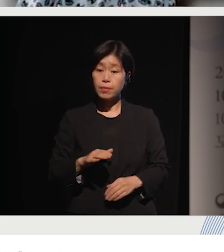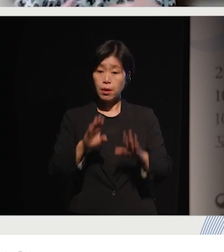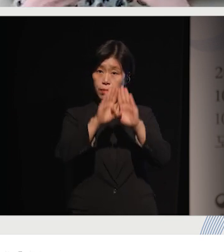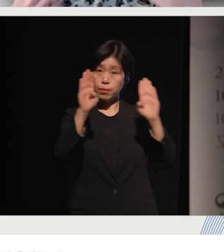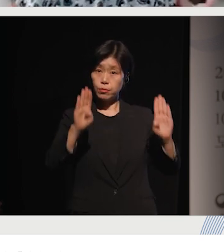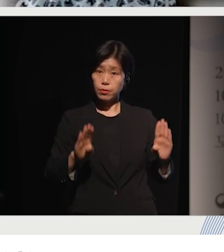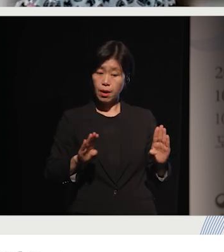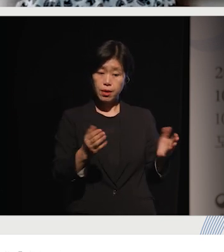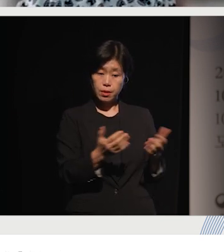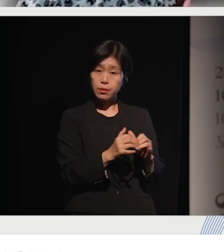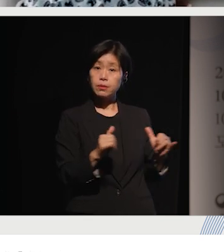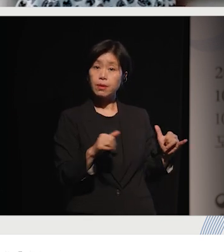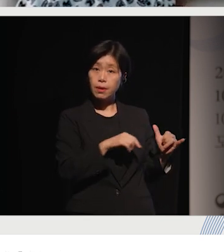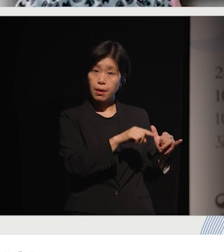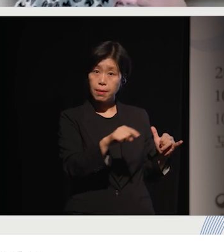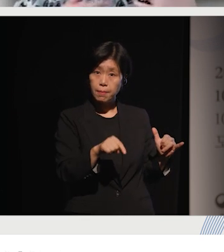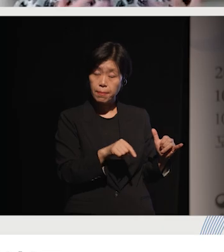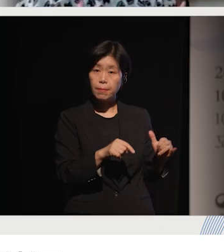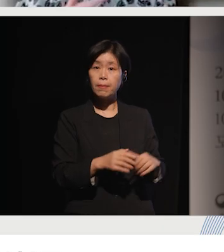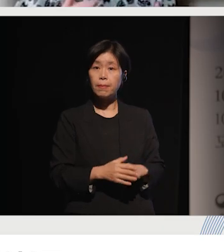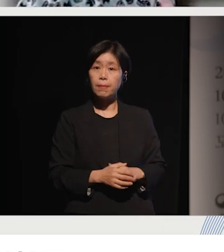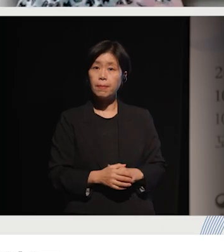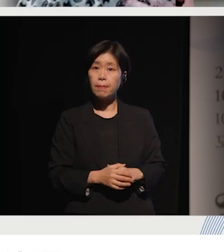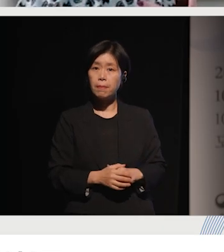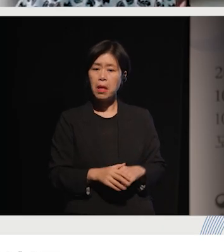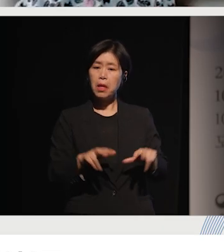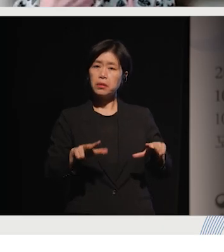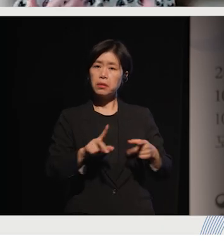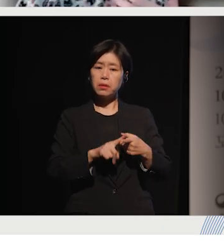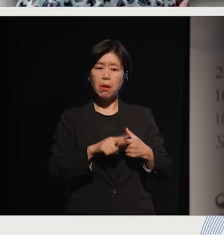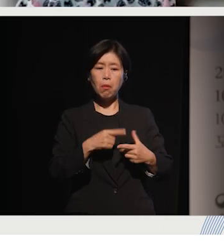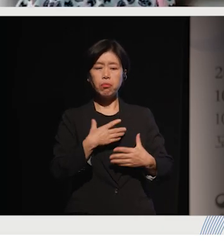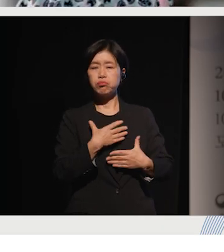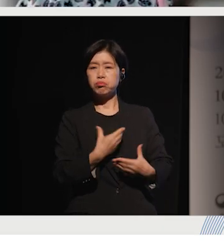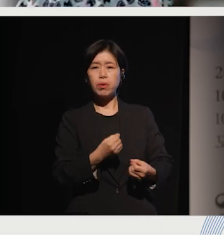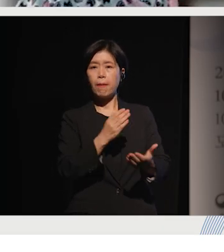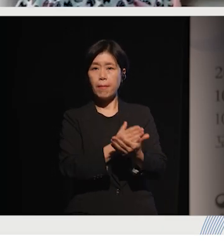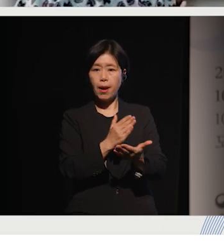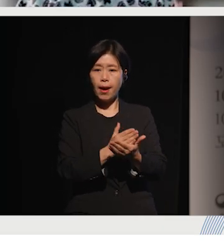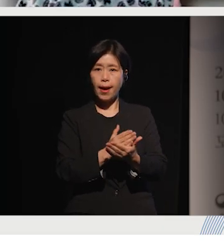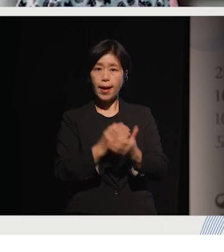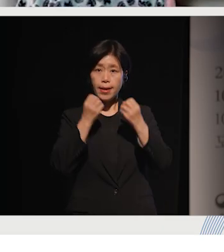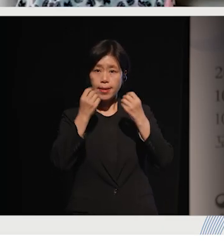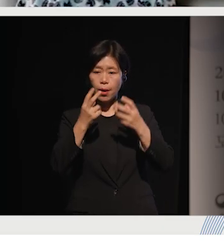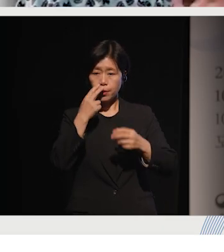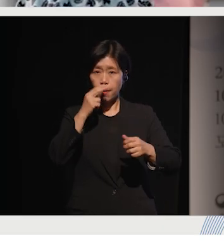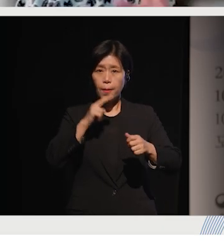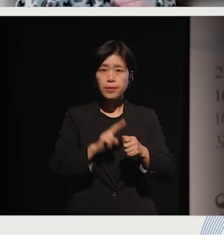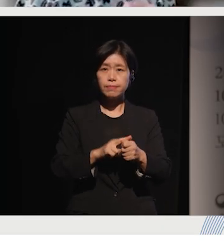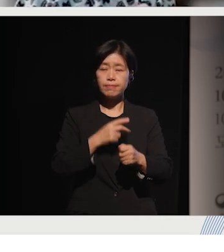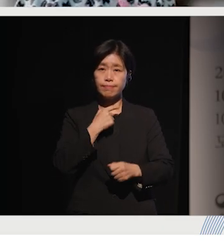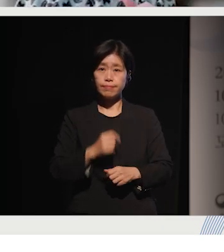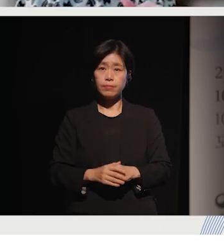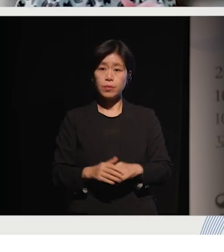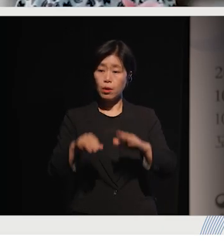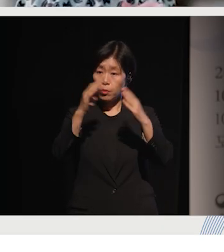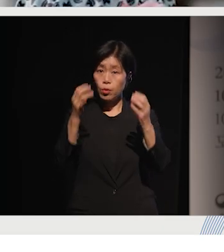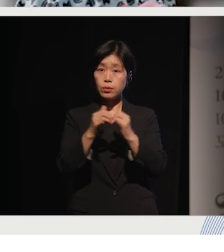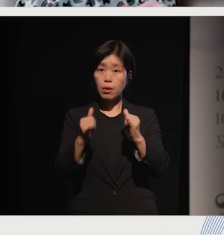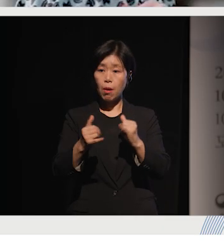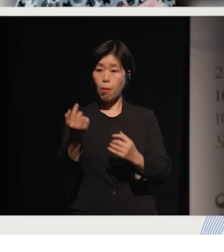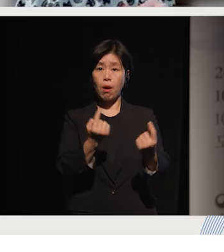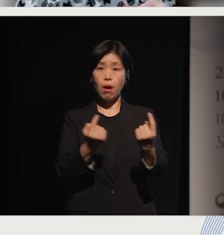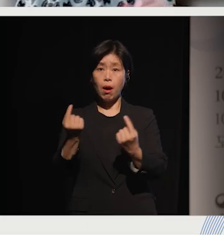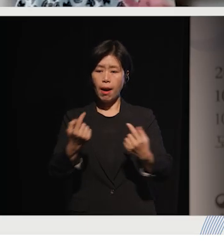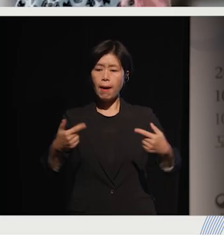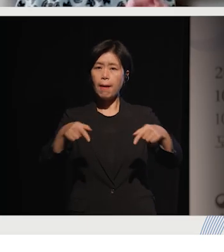museums not to settle for an alternative option. We want them to have full participation. And on the screen